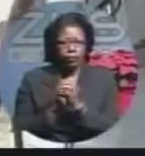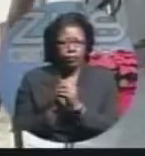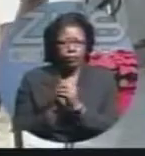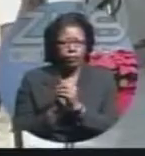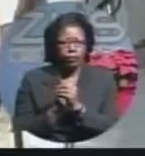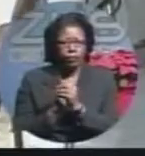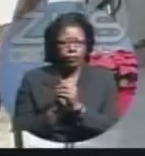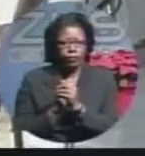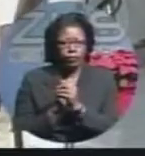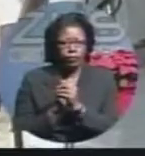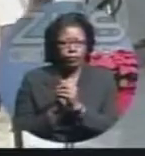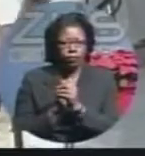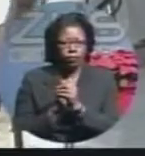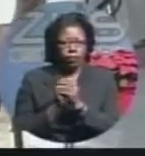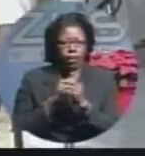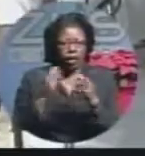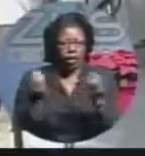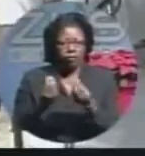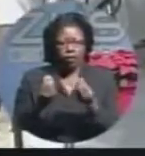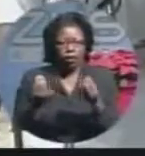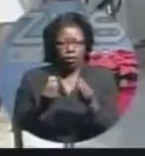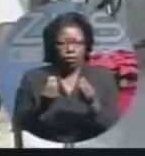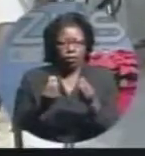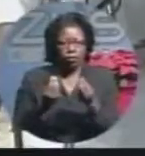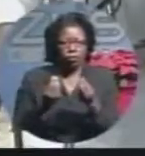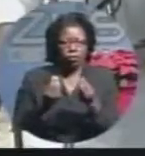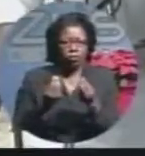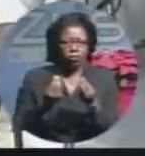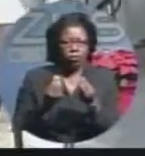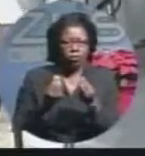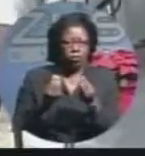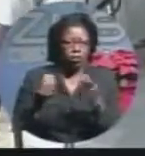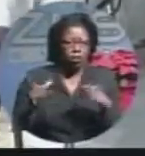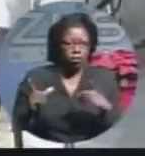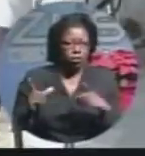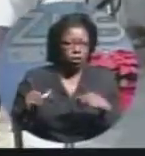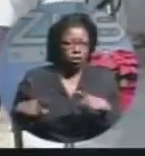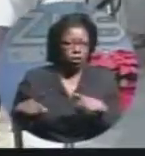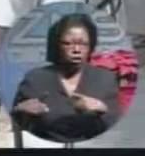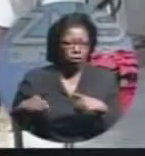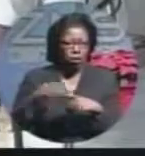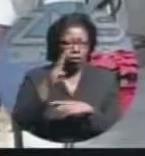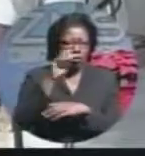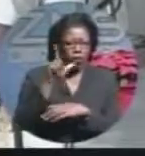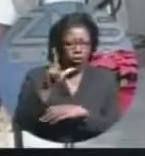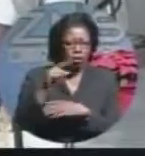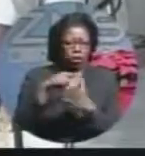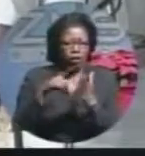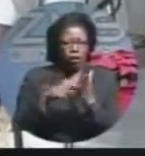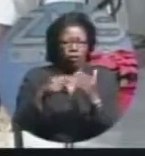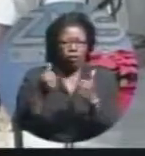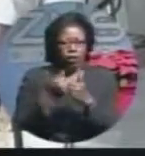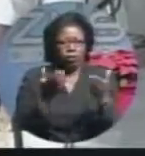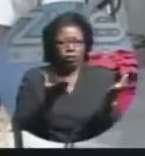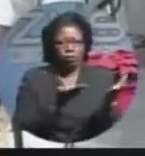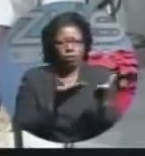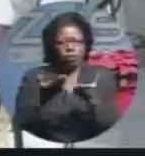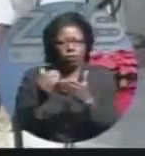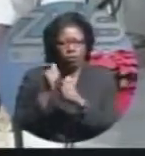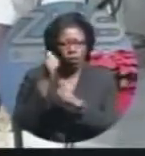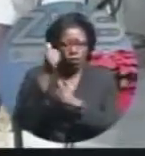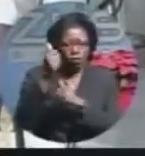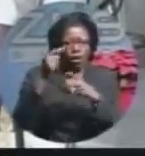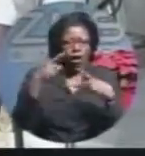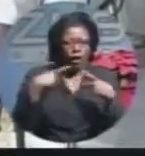I don't have any college loans, no bills, and so, this game has taken me really far, all right? I was able to get a